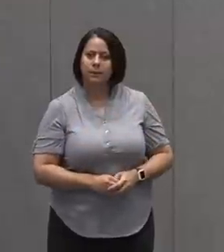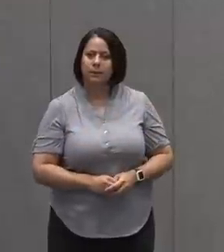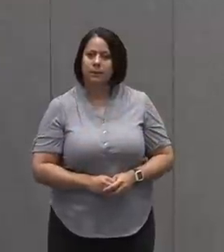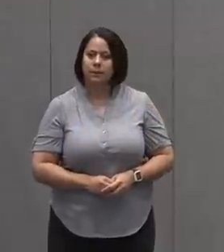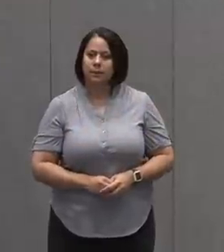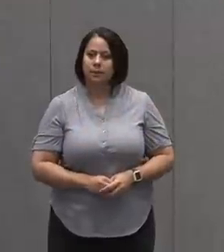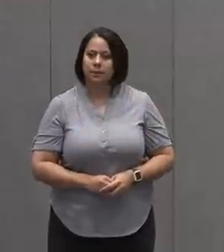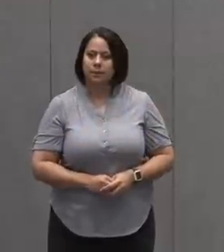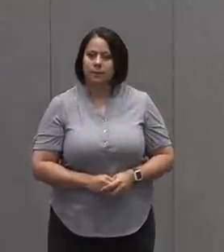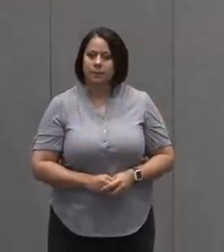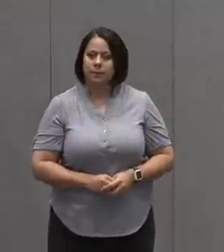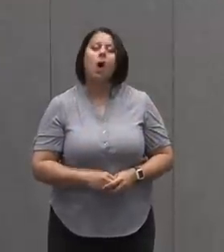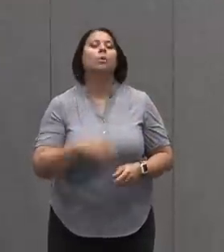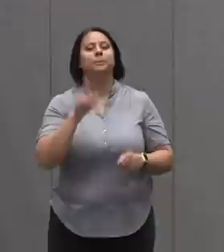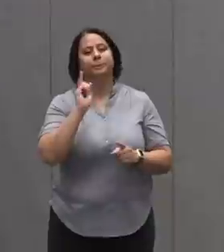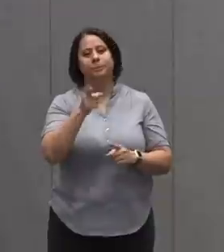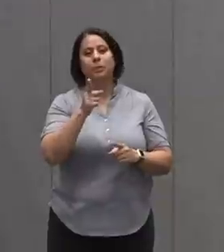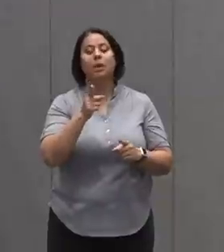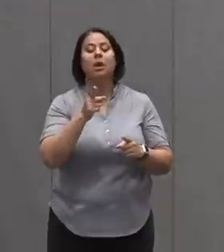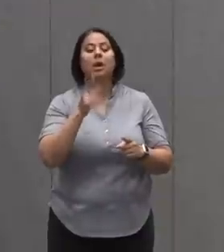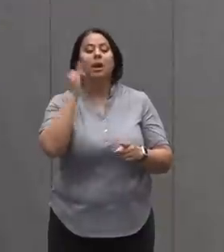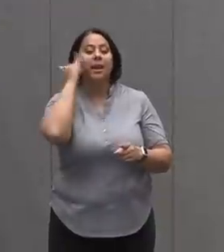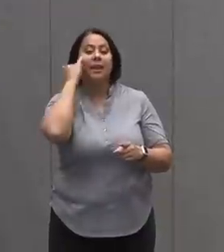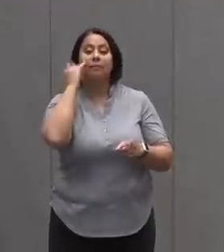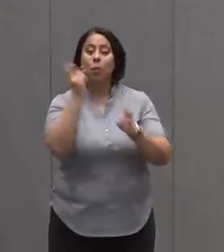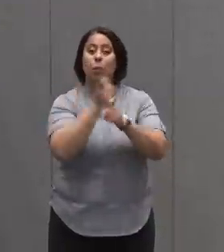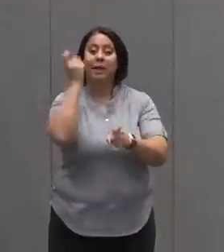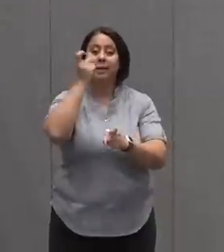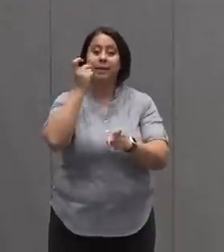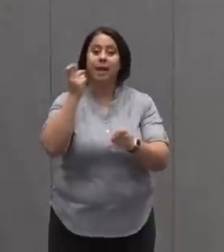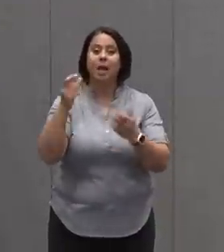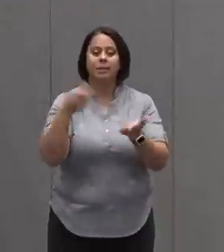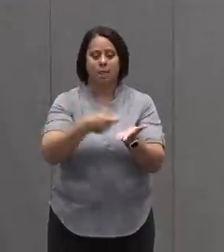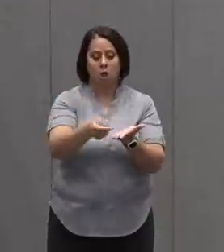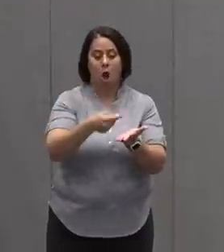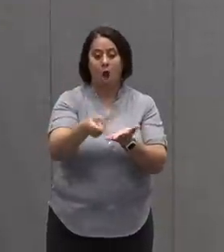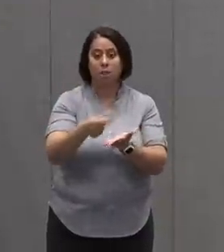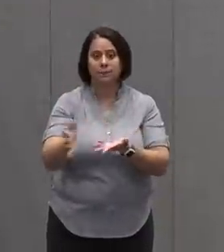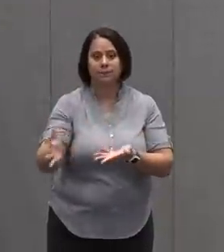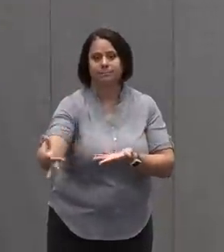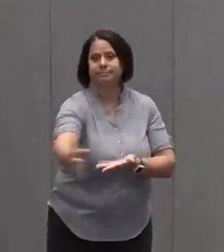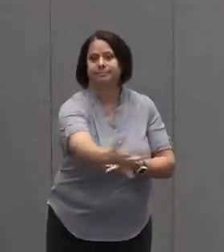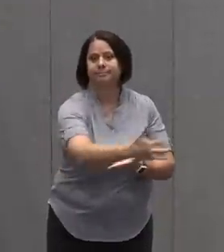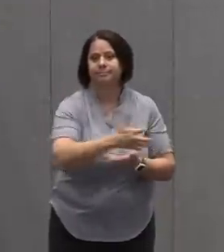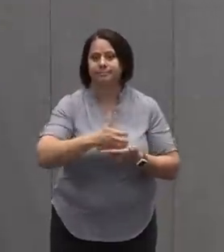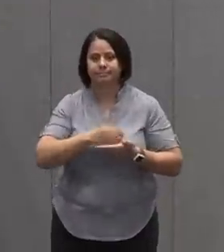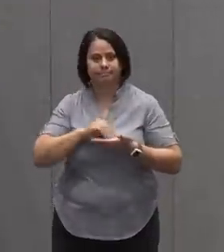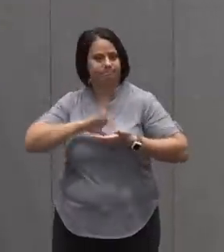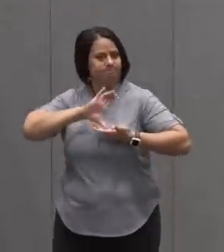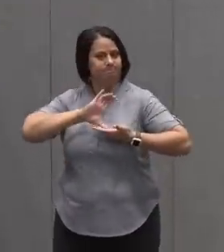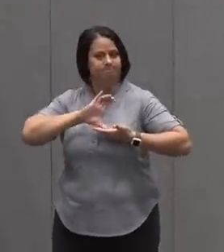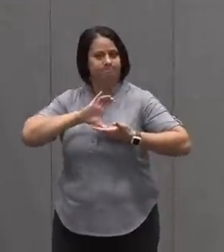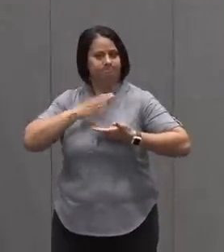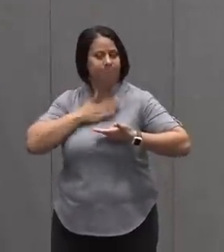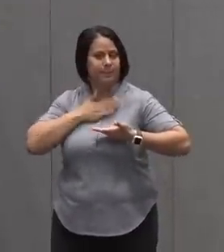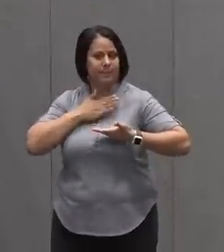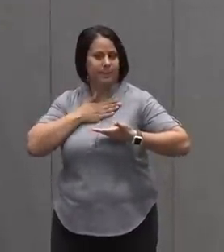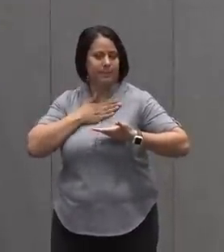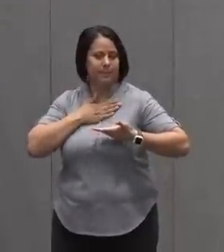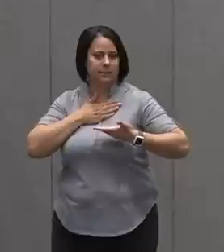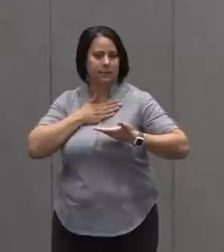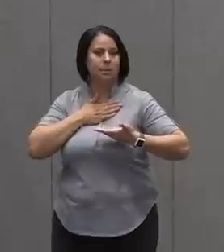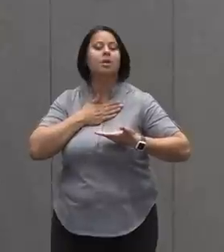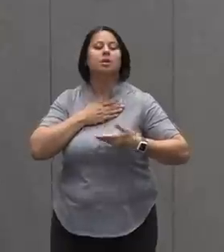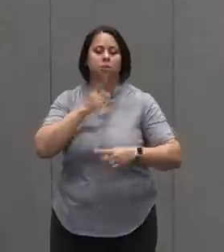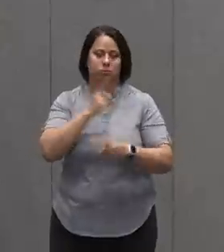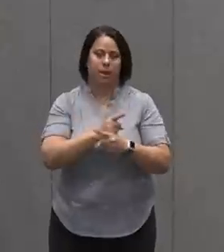that round gets the cards. Remember? Oh, that's right. Whoever gets that round gets the cards. Thank you for reminding me of that. And so the person who has